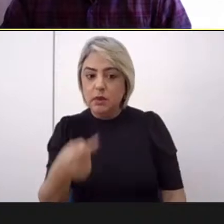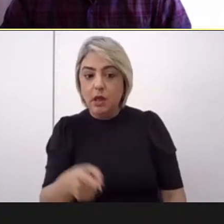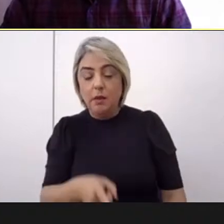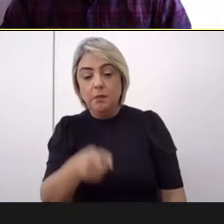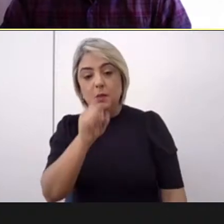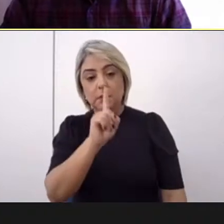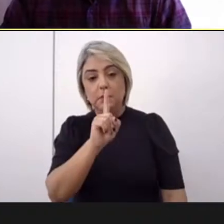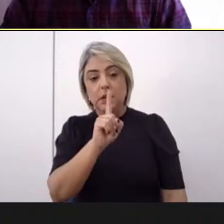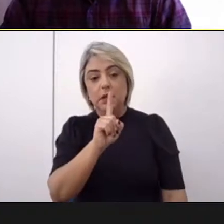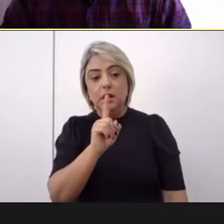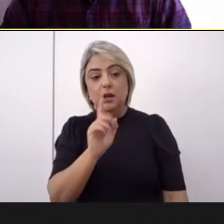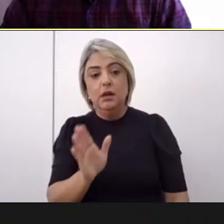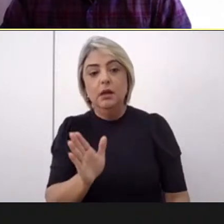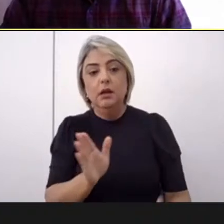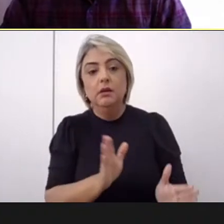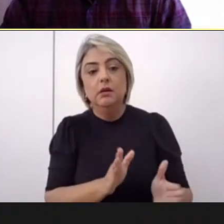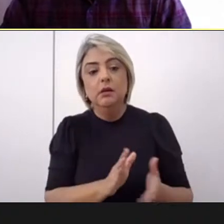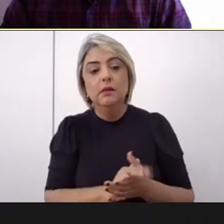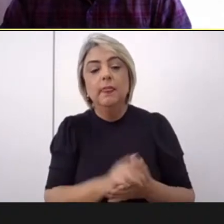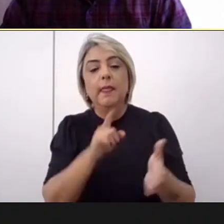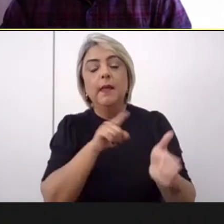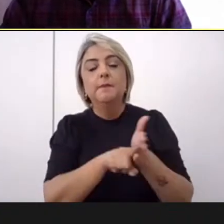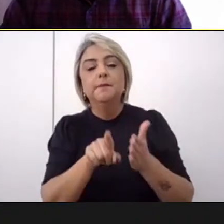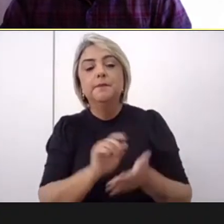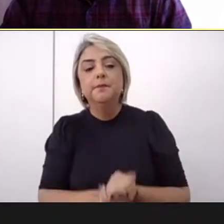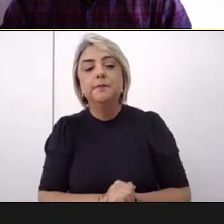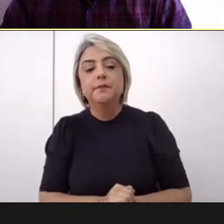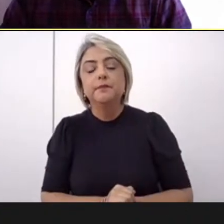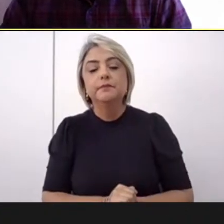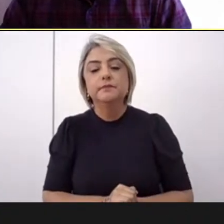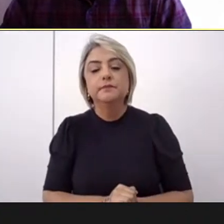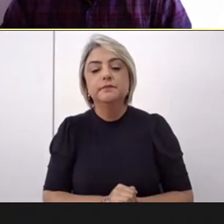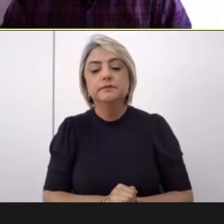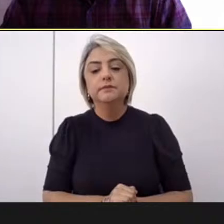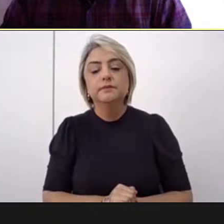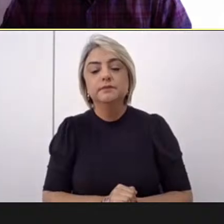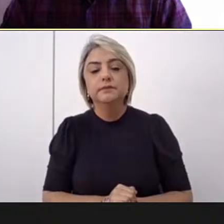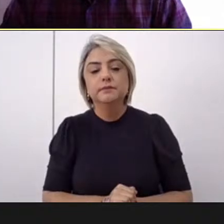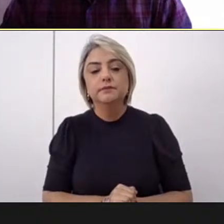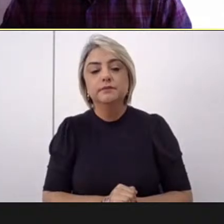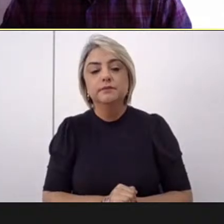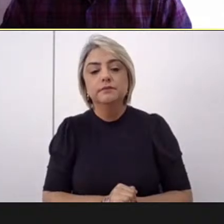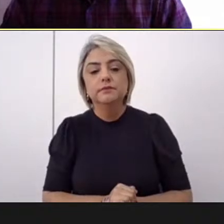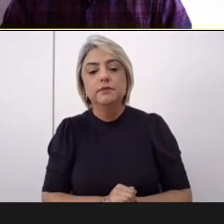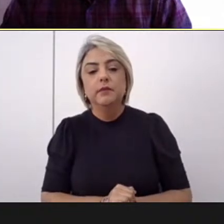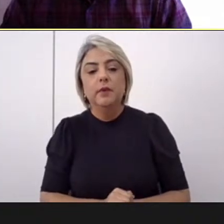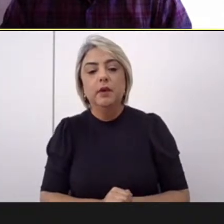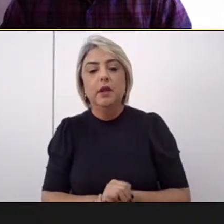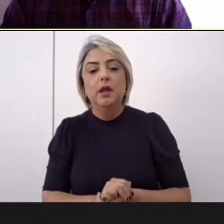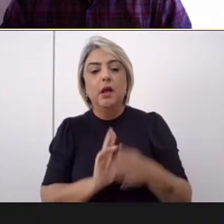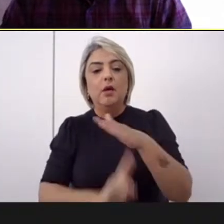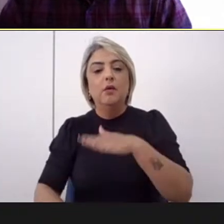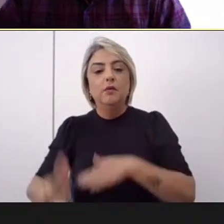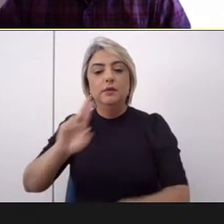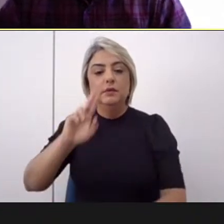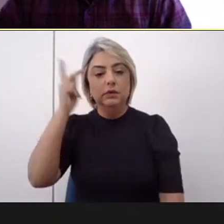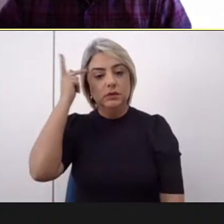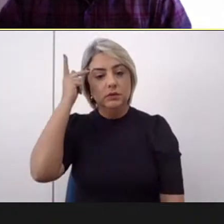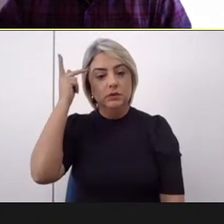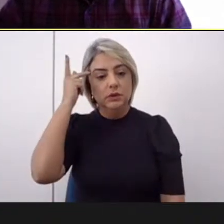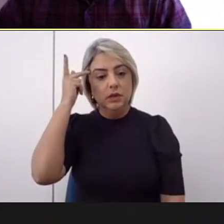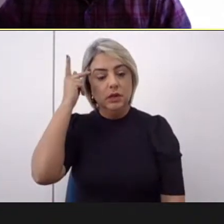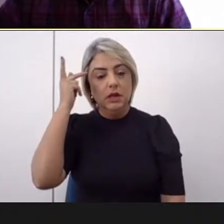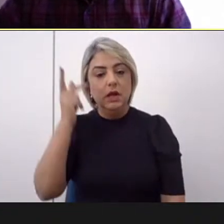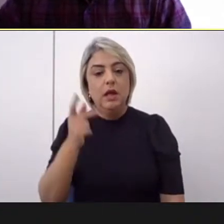a question from Georgia from the University of São Paulo. She has a question